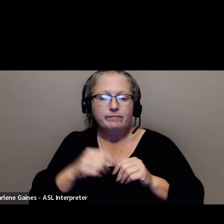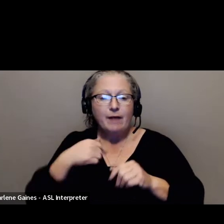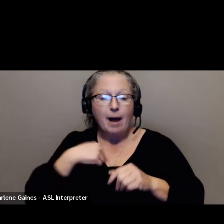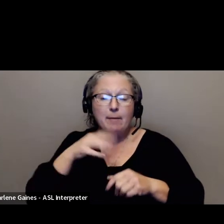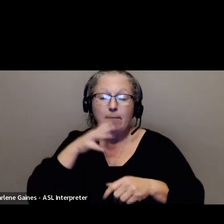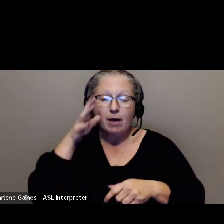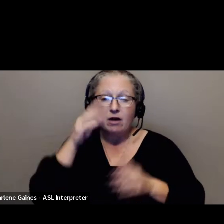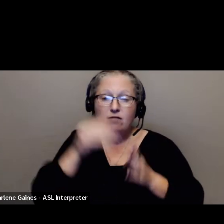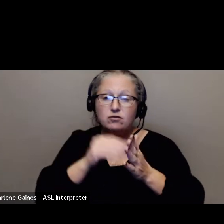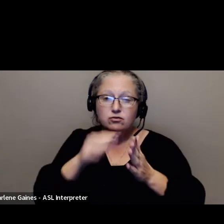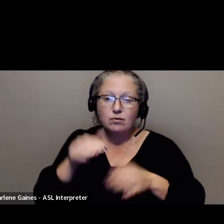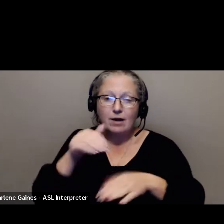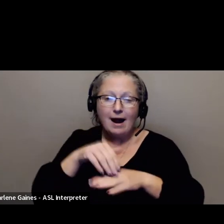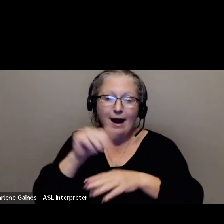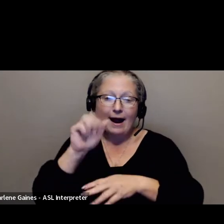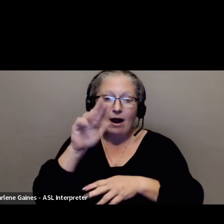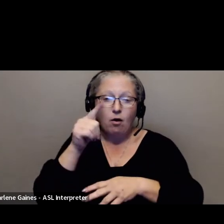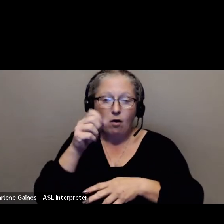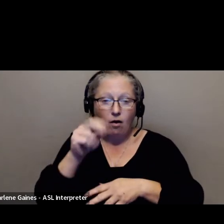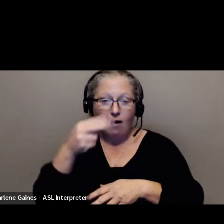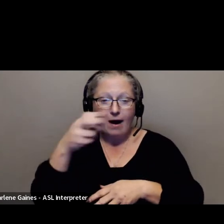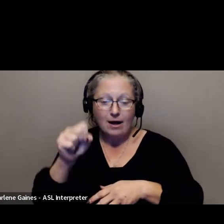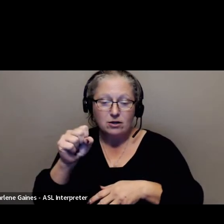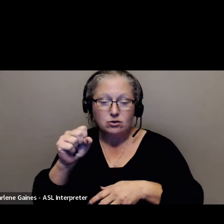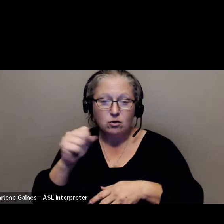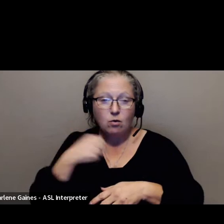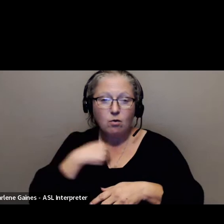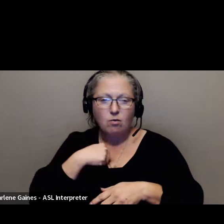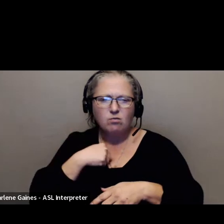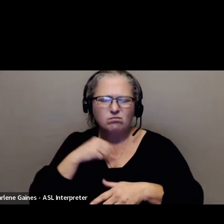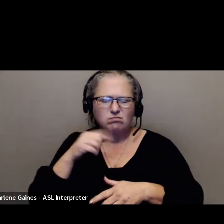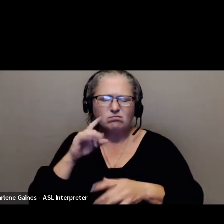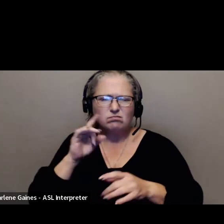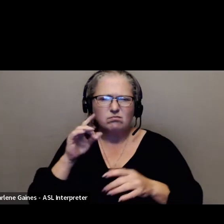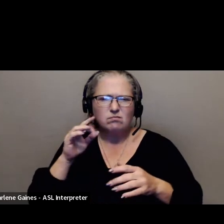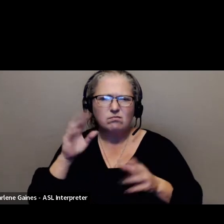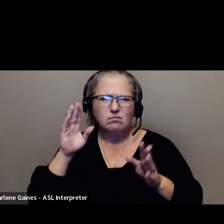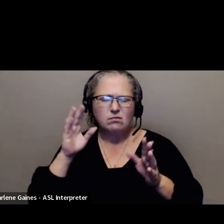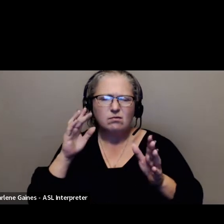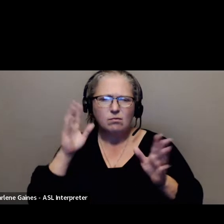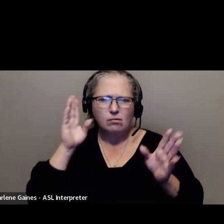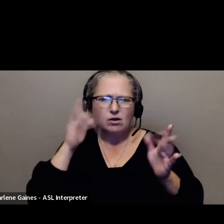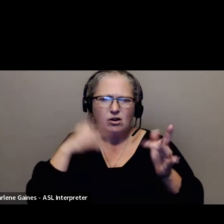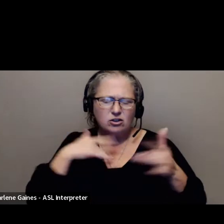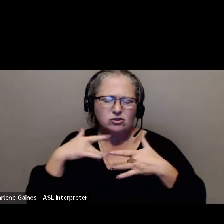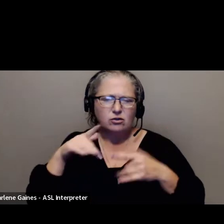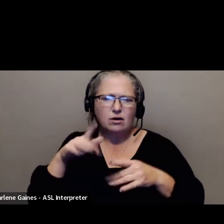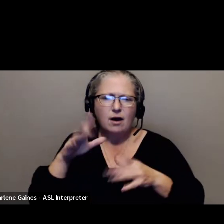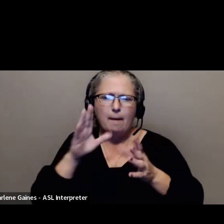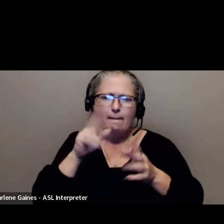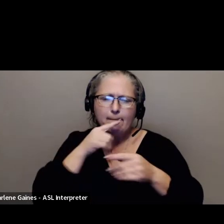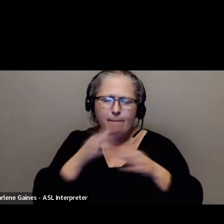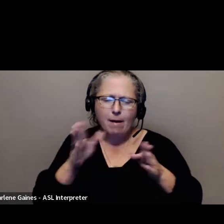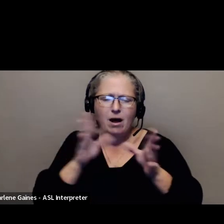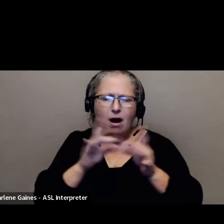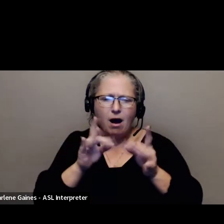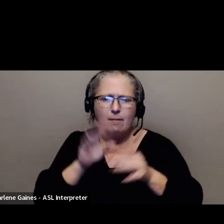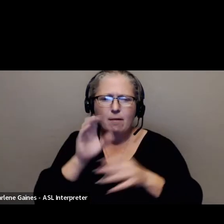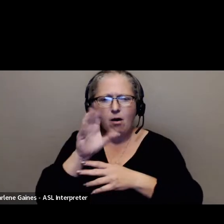parent of a student at Aragon High School, and I was deeply disturbed by the public comments made during the October 12th board